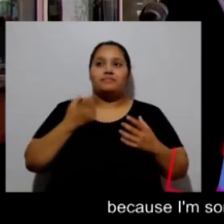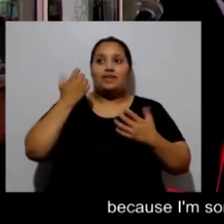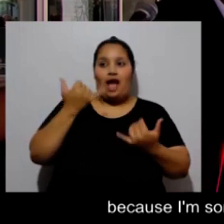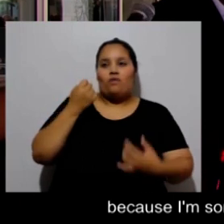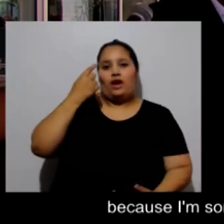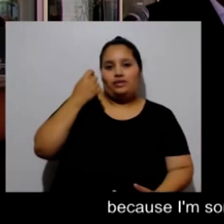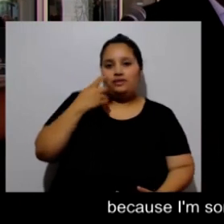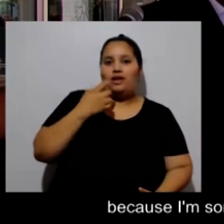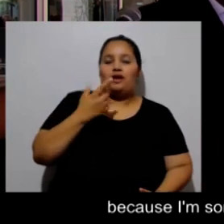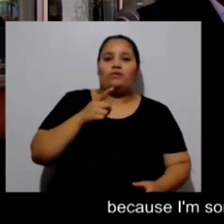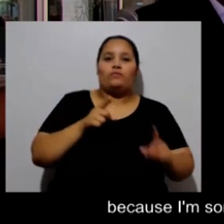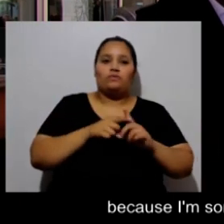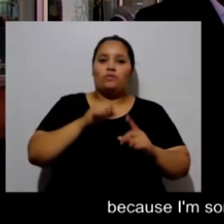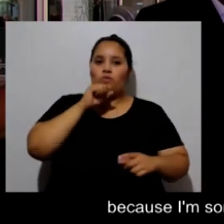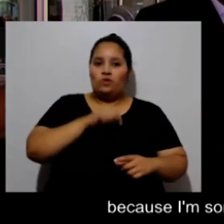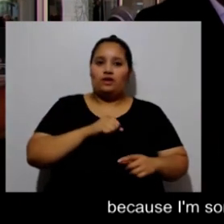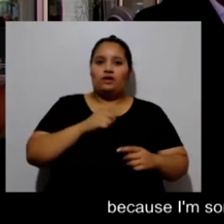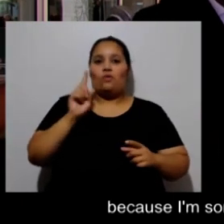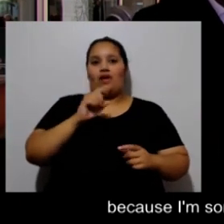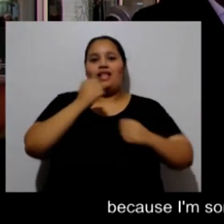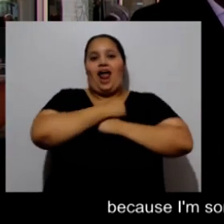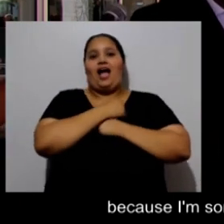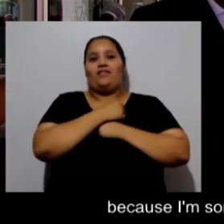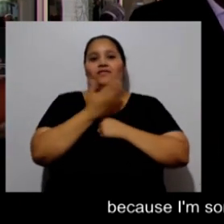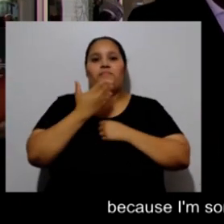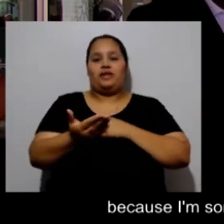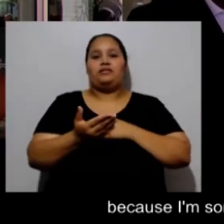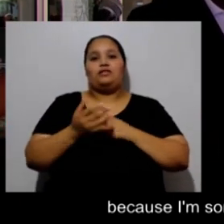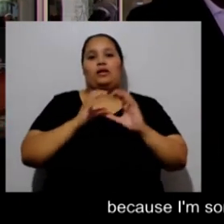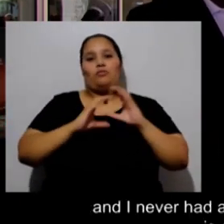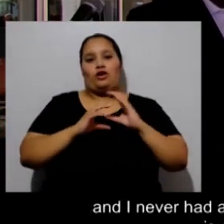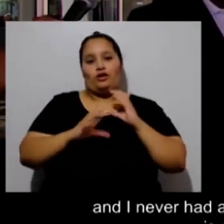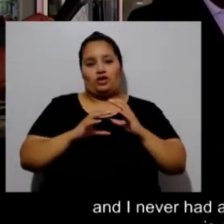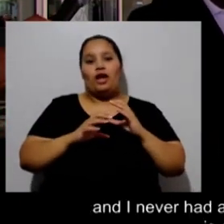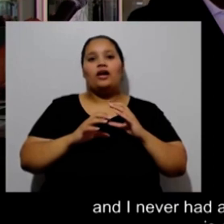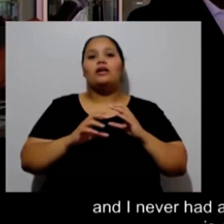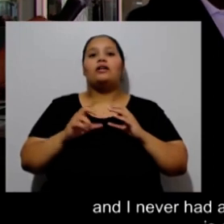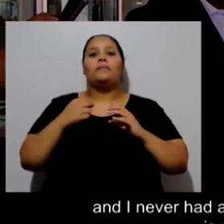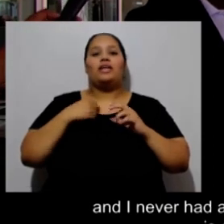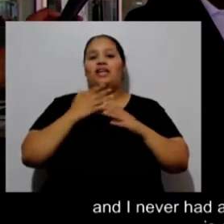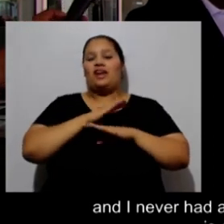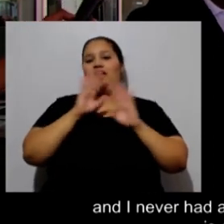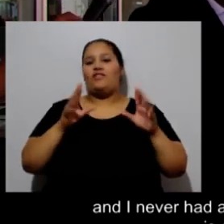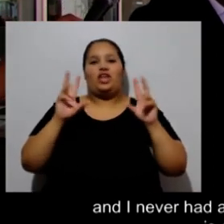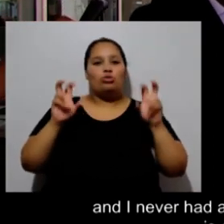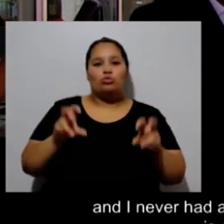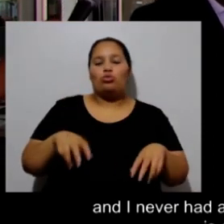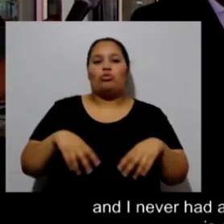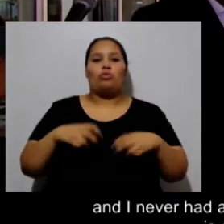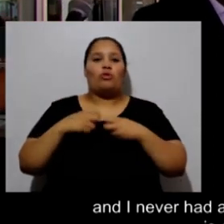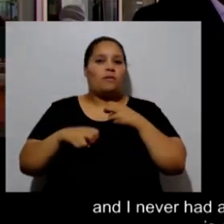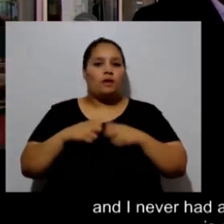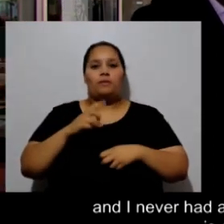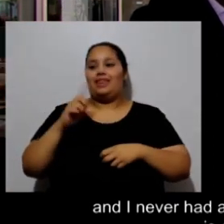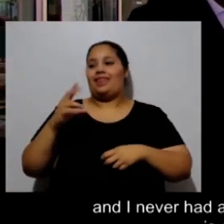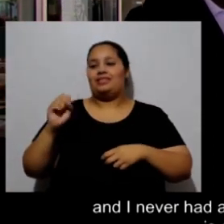um, come to realize that love is the best mode of communication, mode. And, never had any issues or troubles